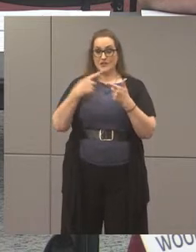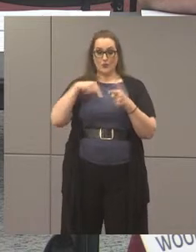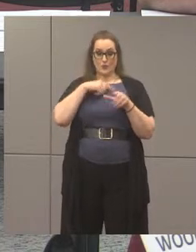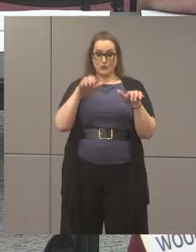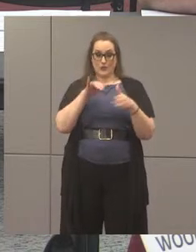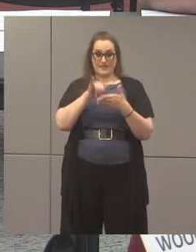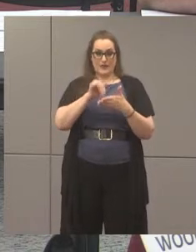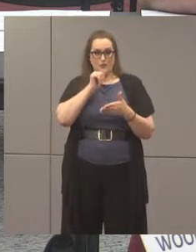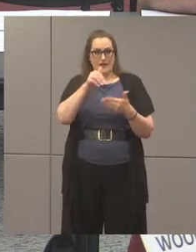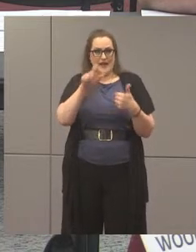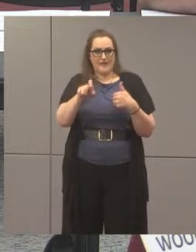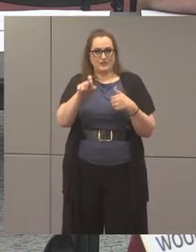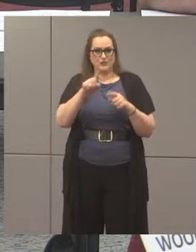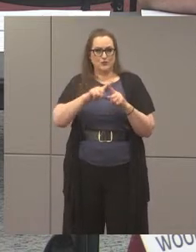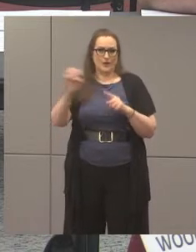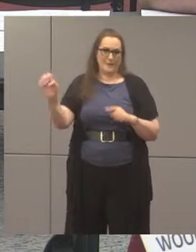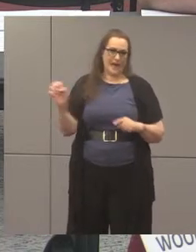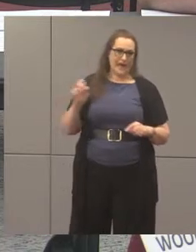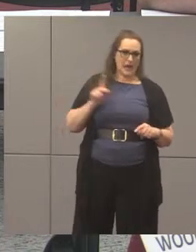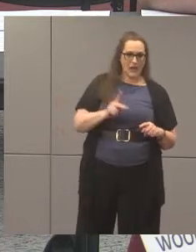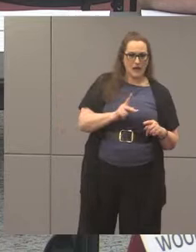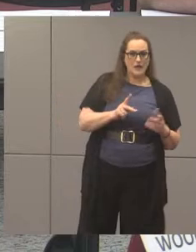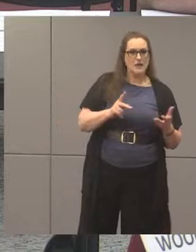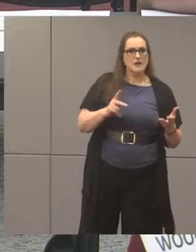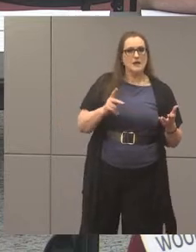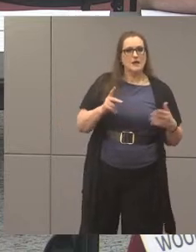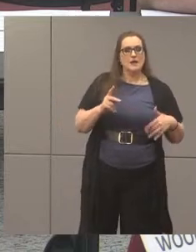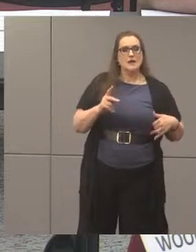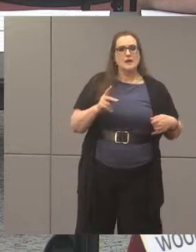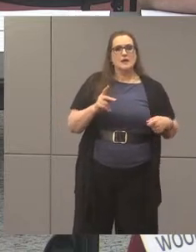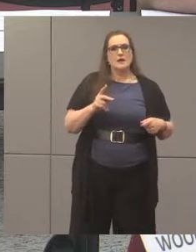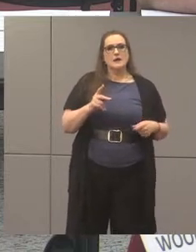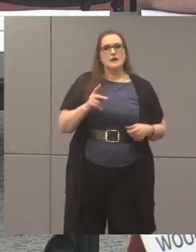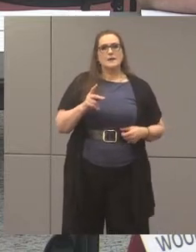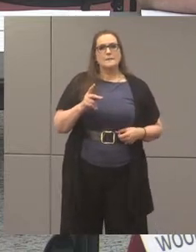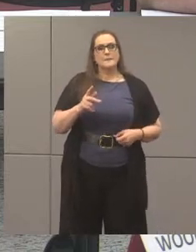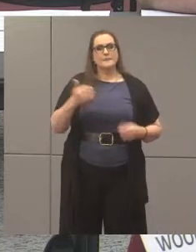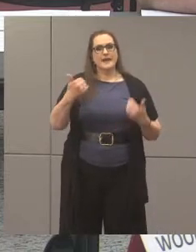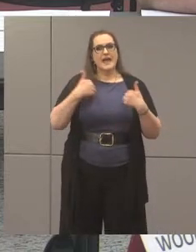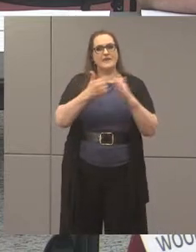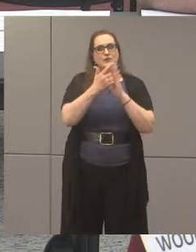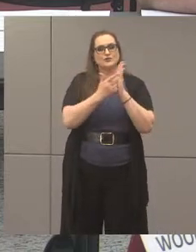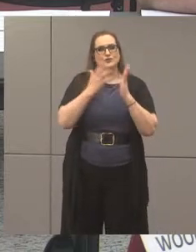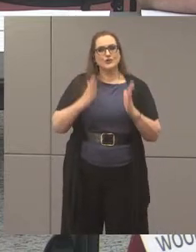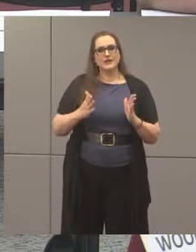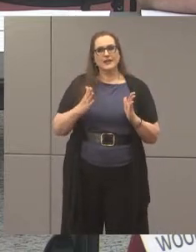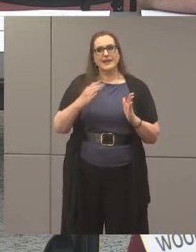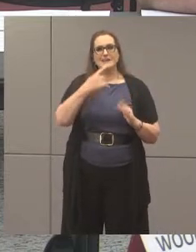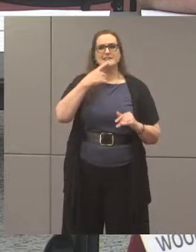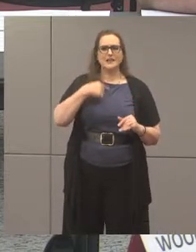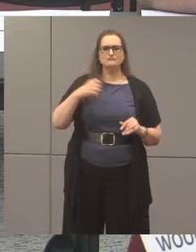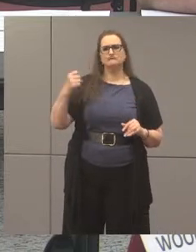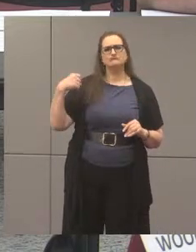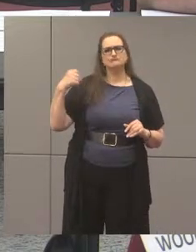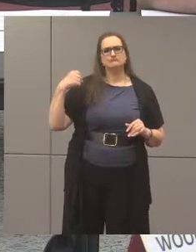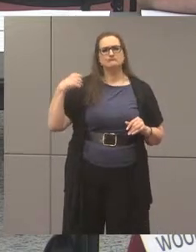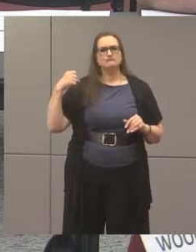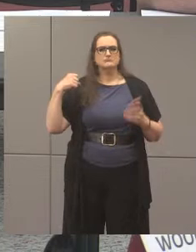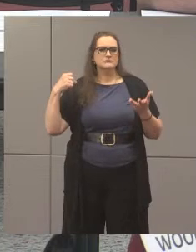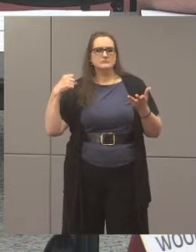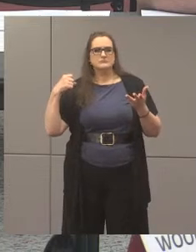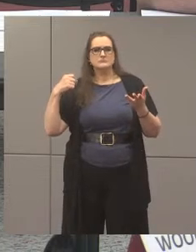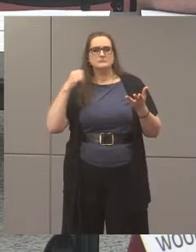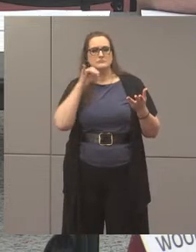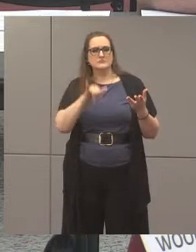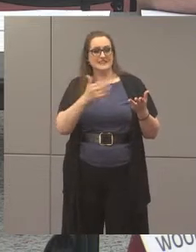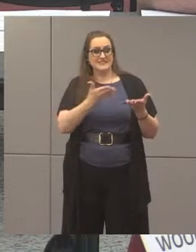that, where we're not having to come back and have an attorney tell us, yes, this is